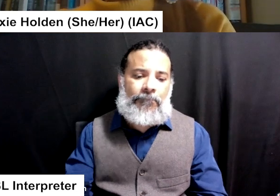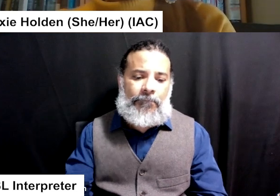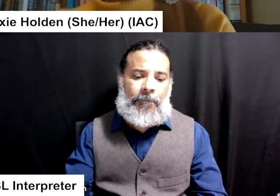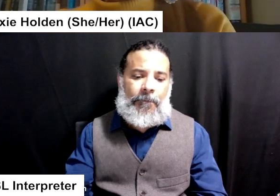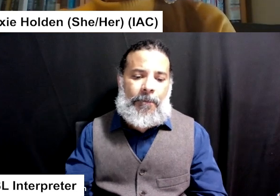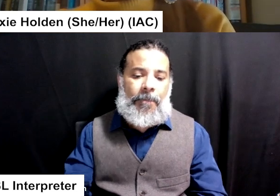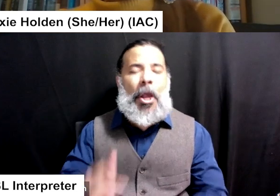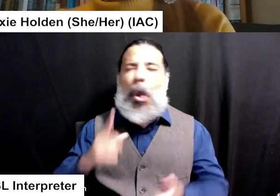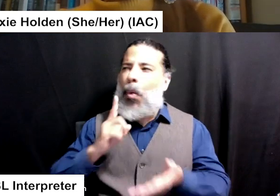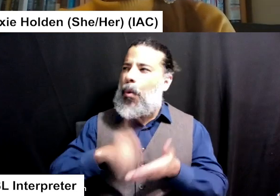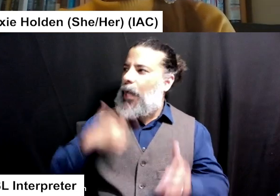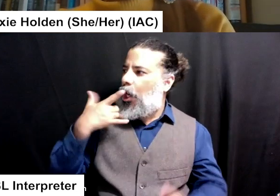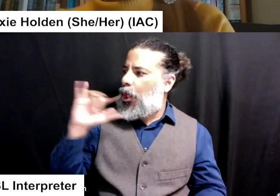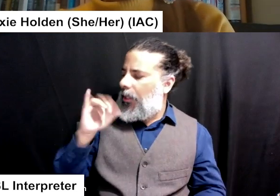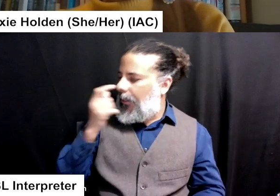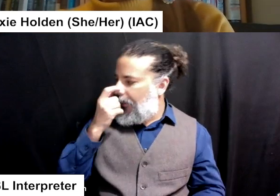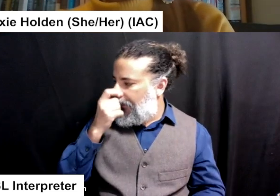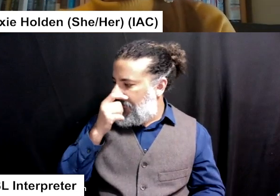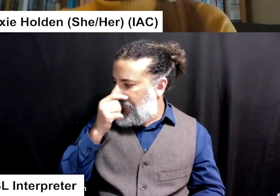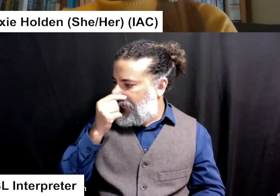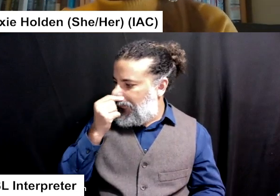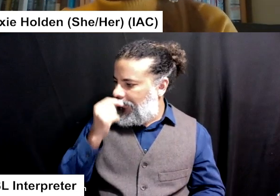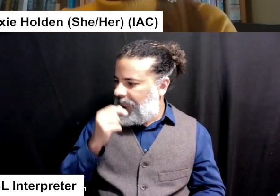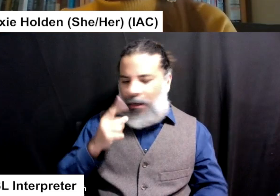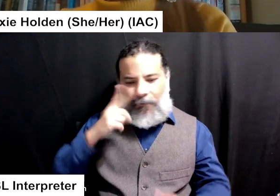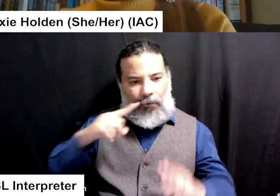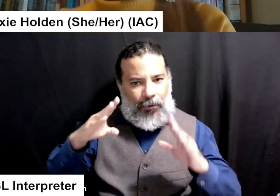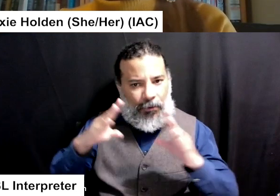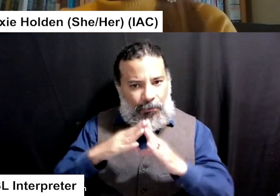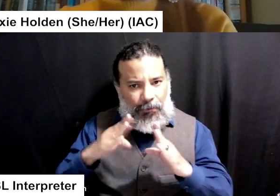what would it look like, for communities to be able to